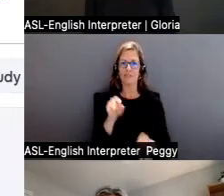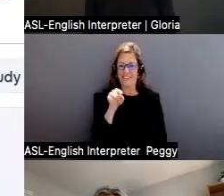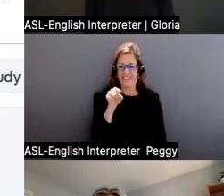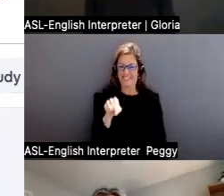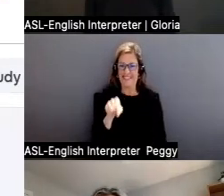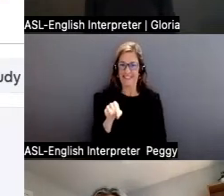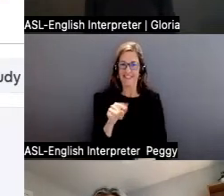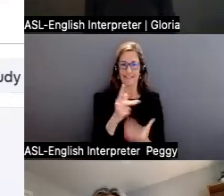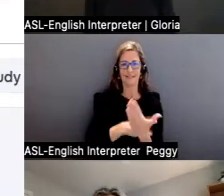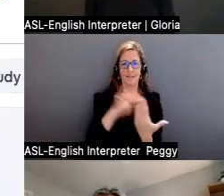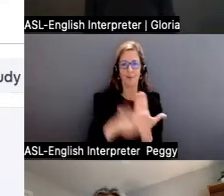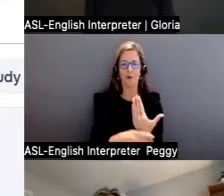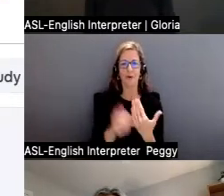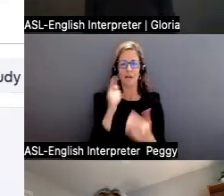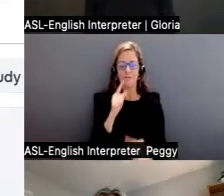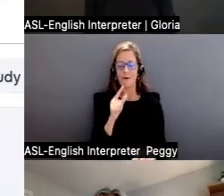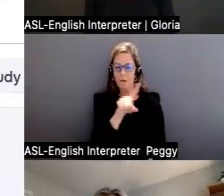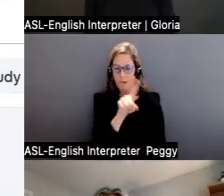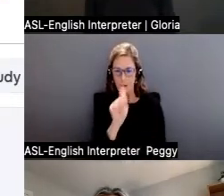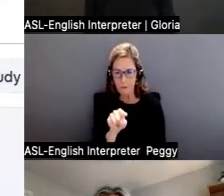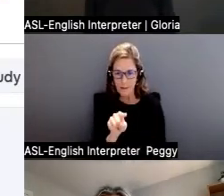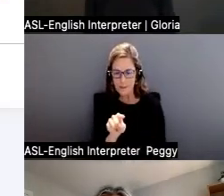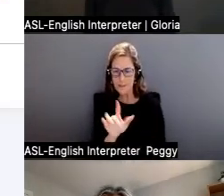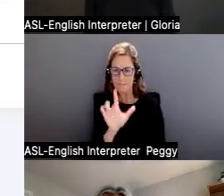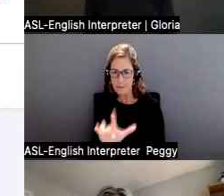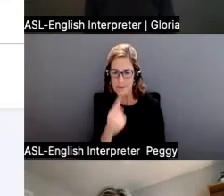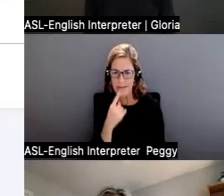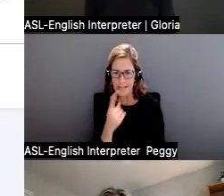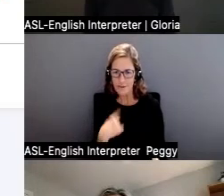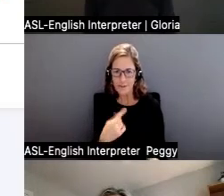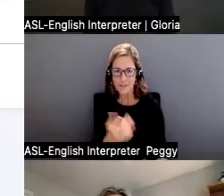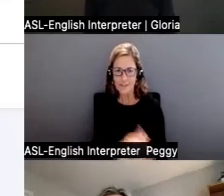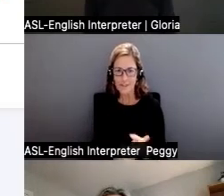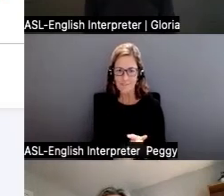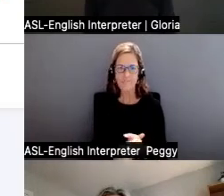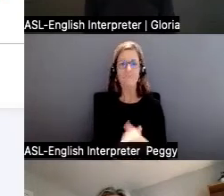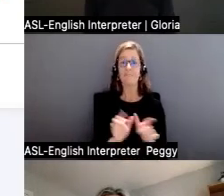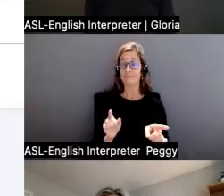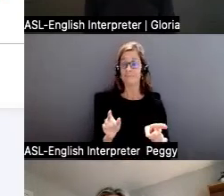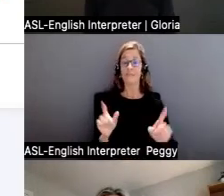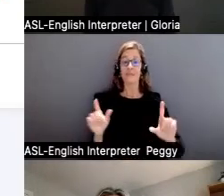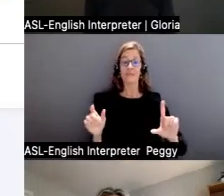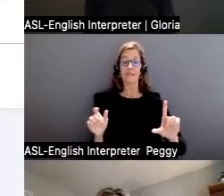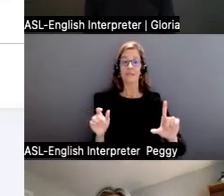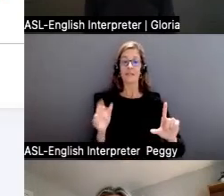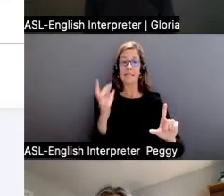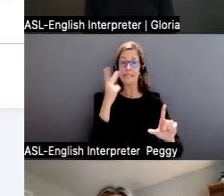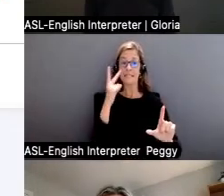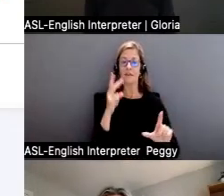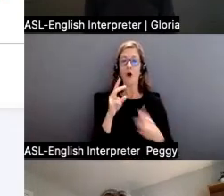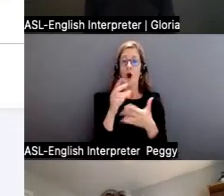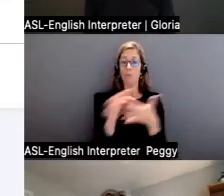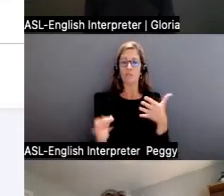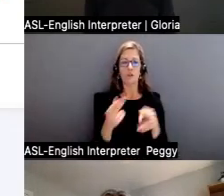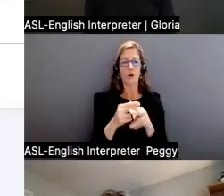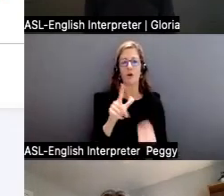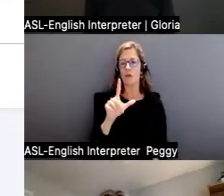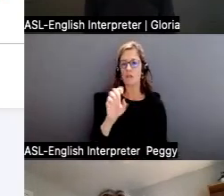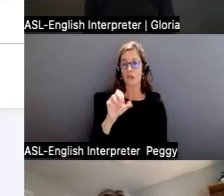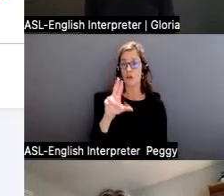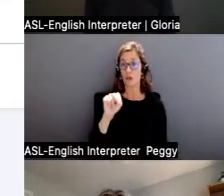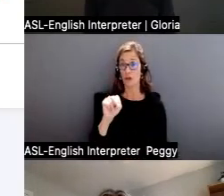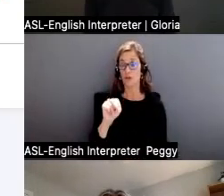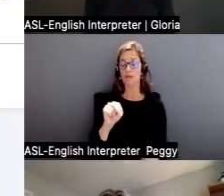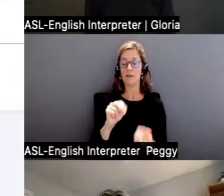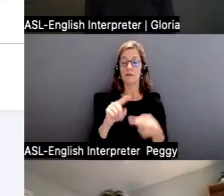But on top, you're going to see there's a learn option. So when I go to the learn option, I can continue and just